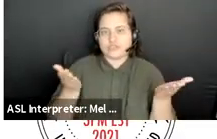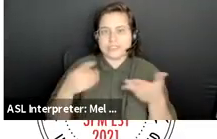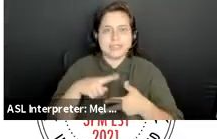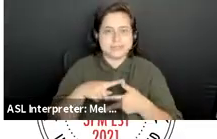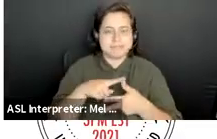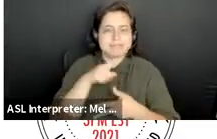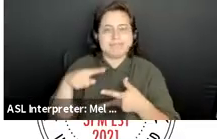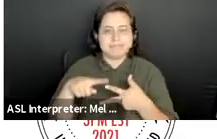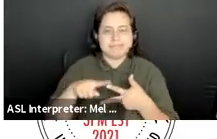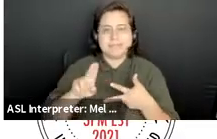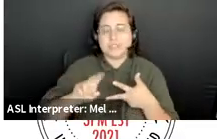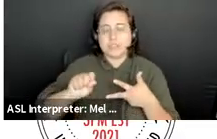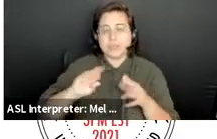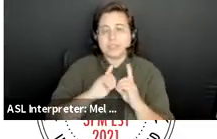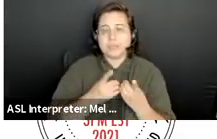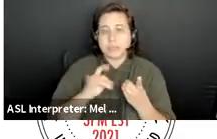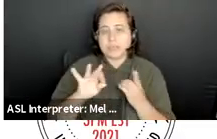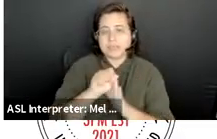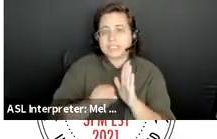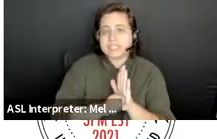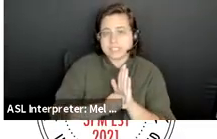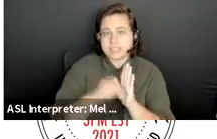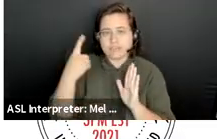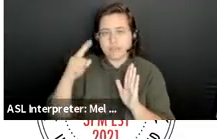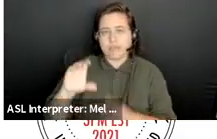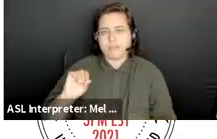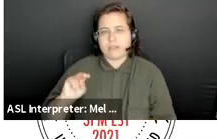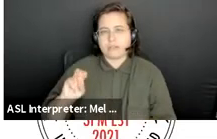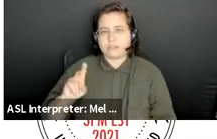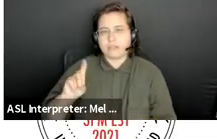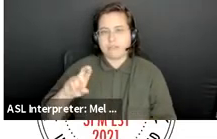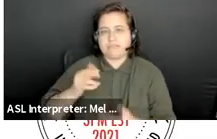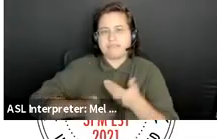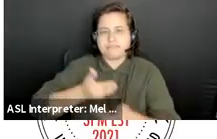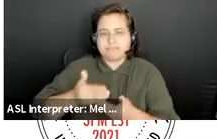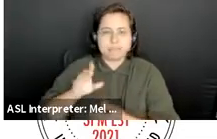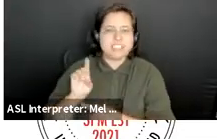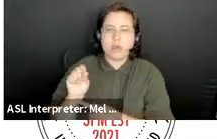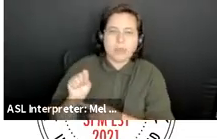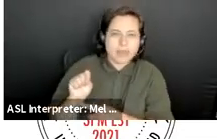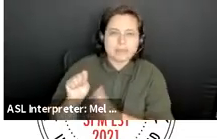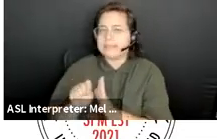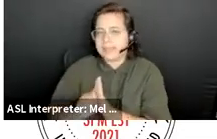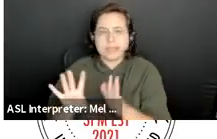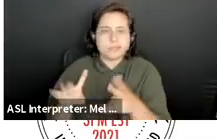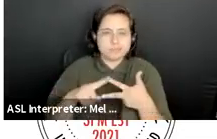and then the US Department of State for the consular processing. So you might see us refer to that as DOS or state.